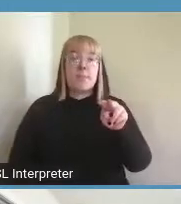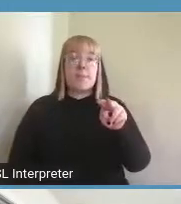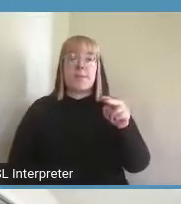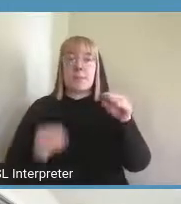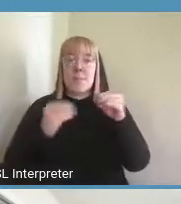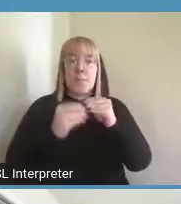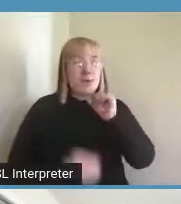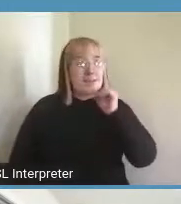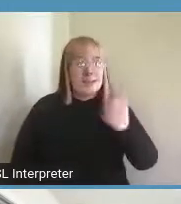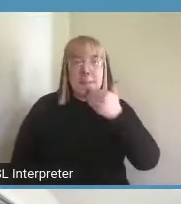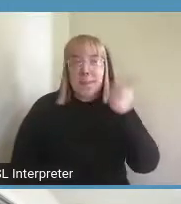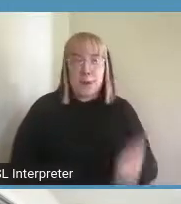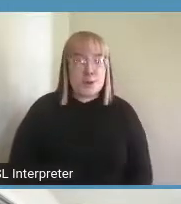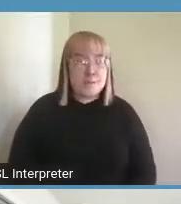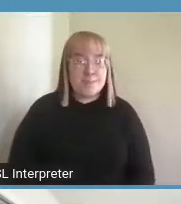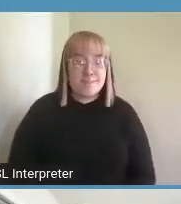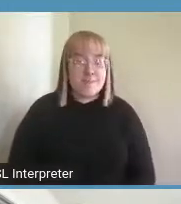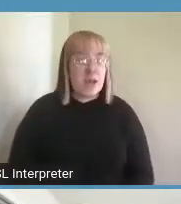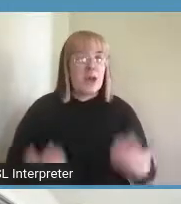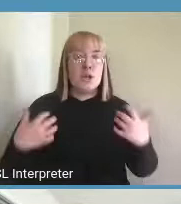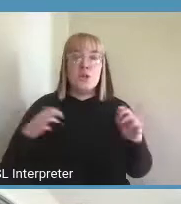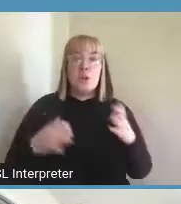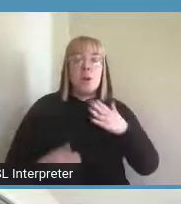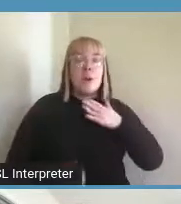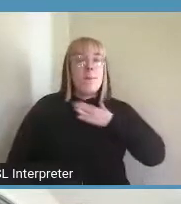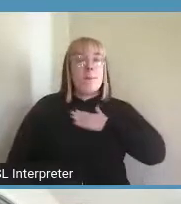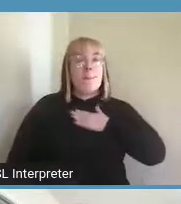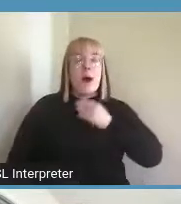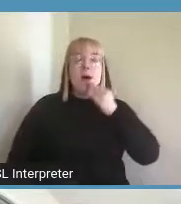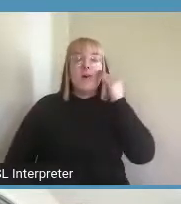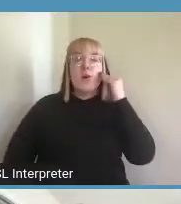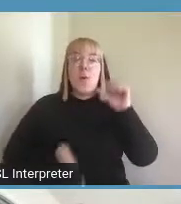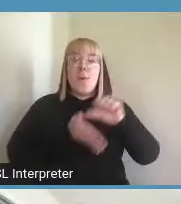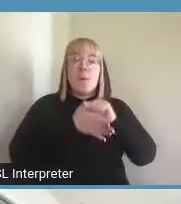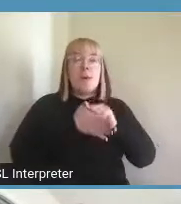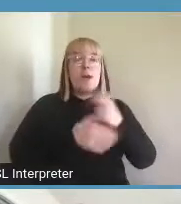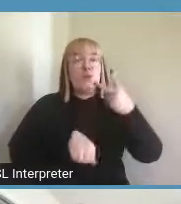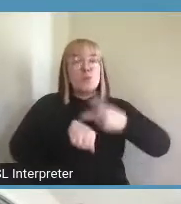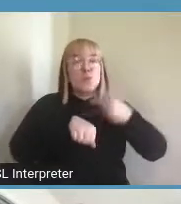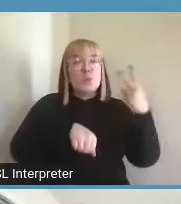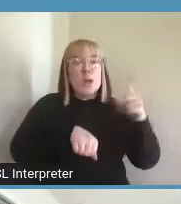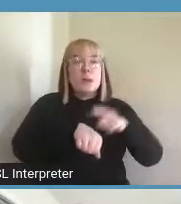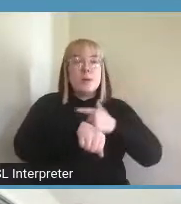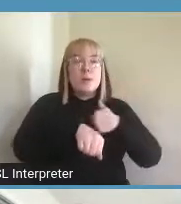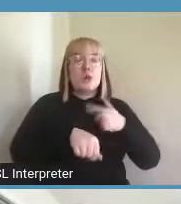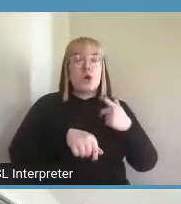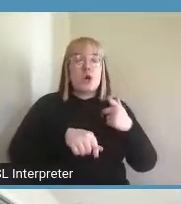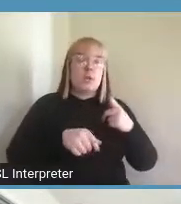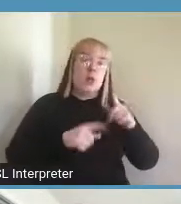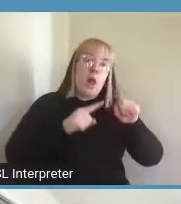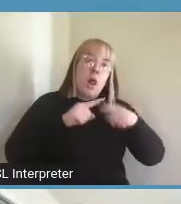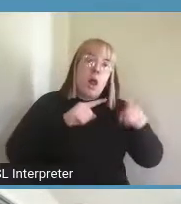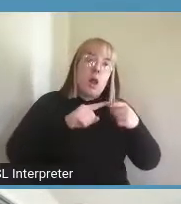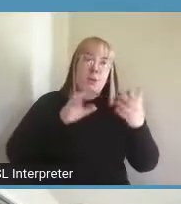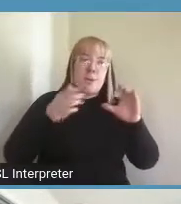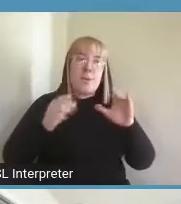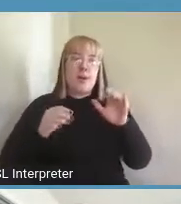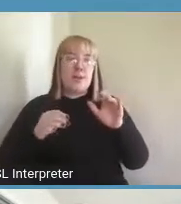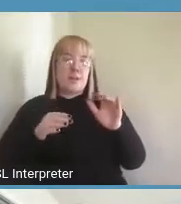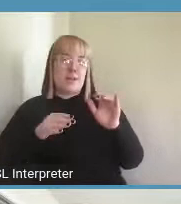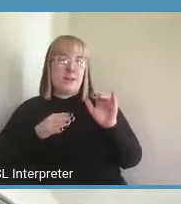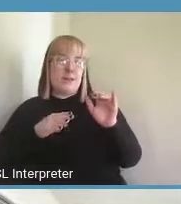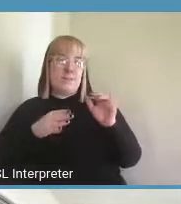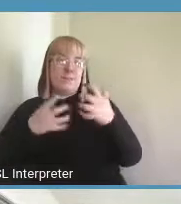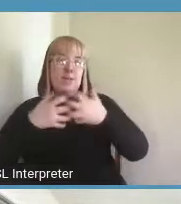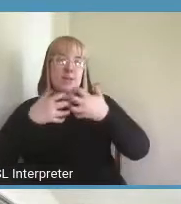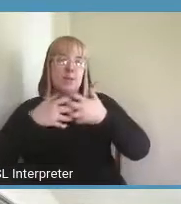not better. I do not want my homepage to take twice as long to load as the industry standard. And same for my donate